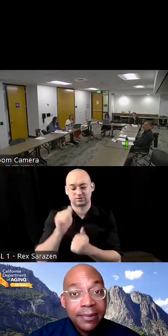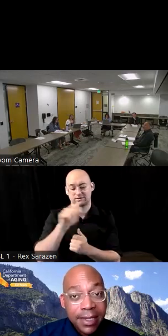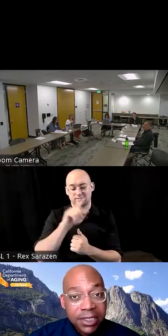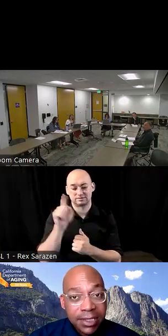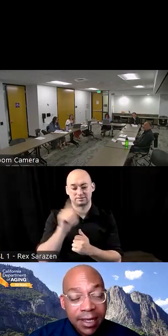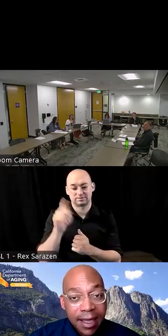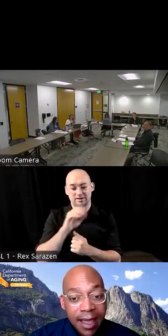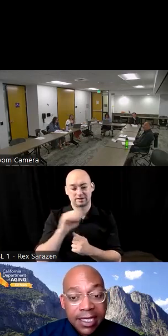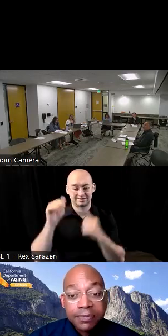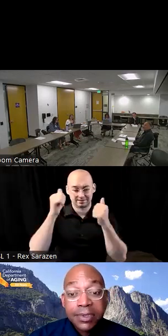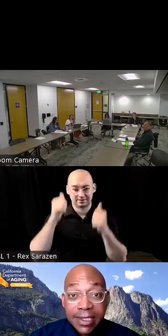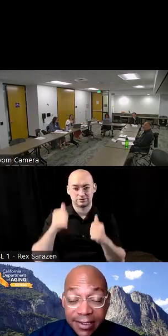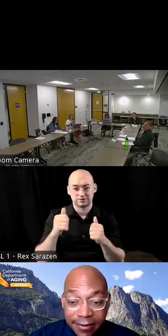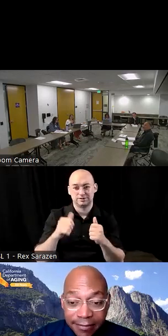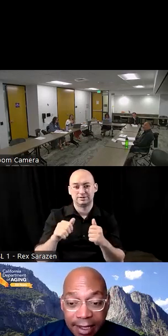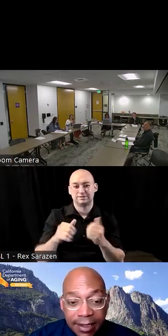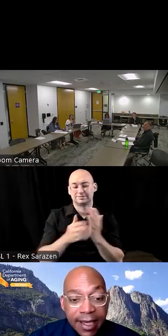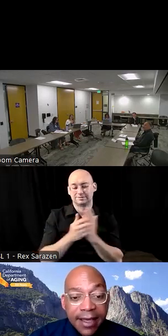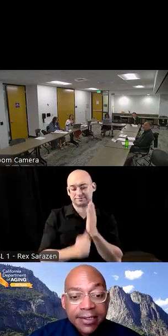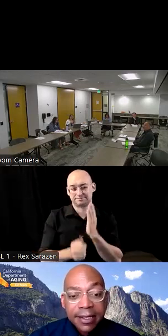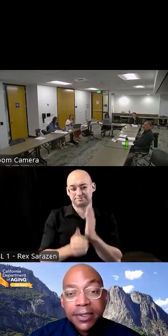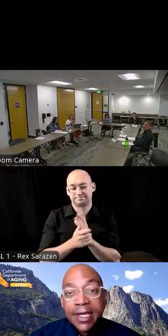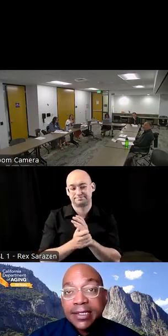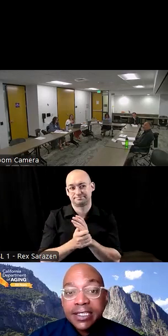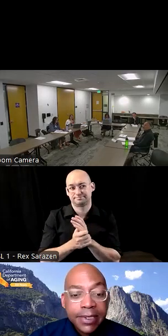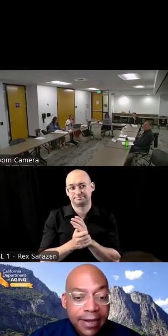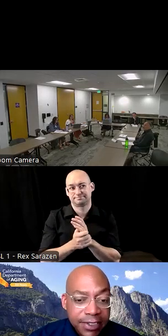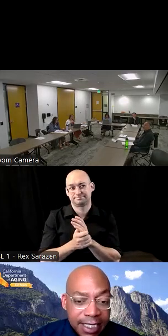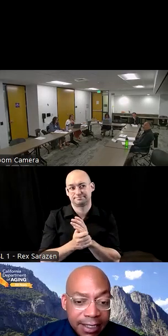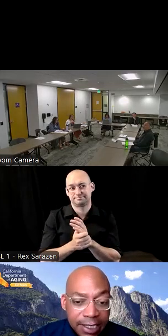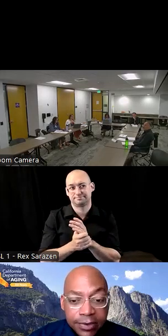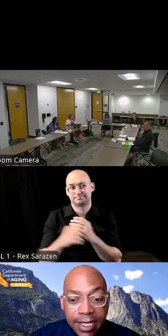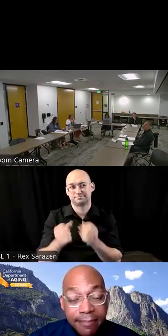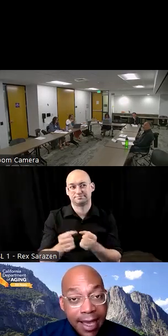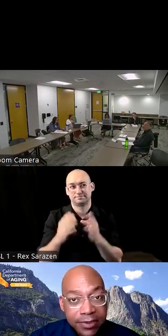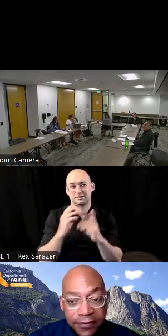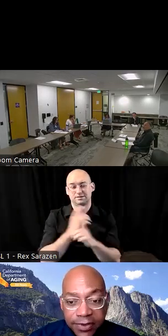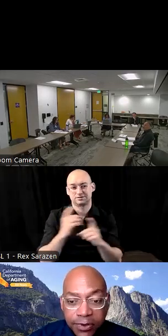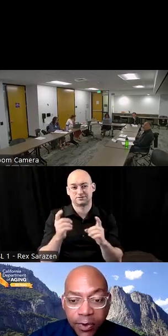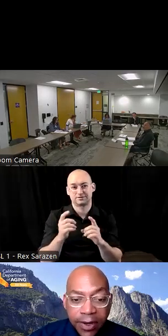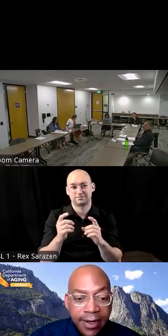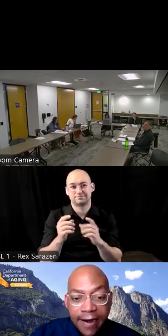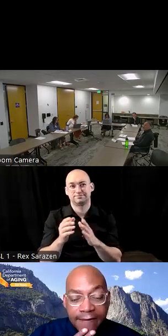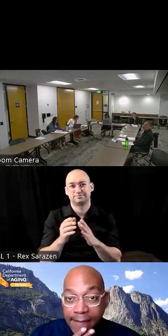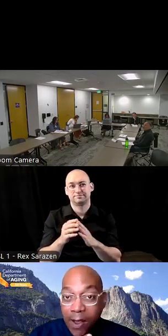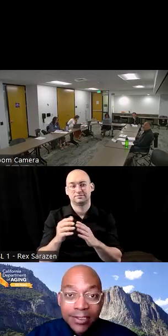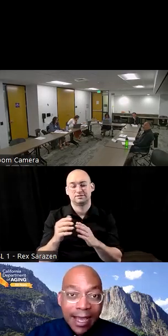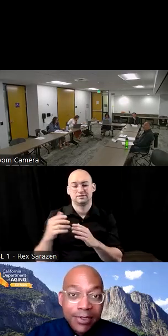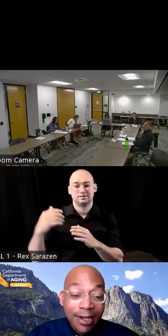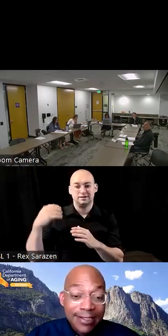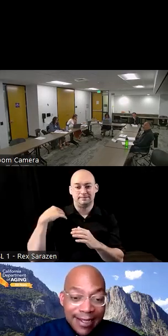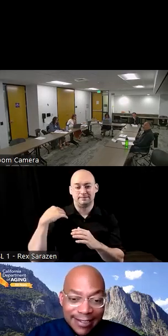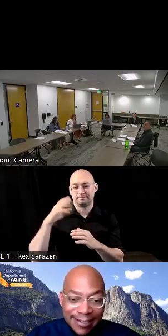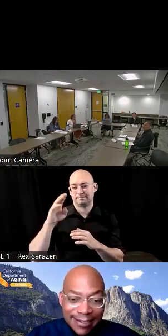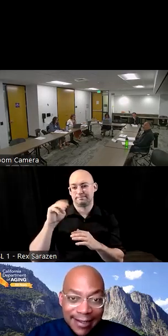and dementia expertise. The CALS Connect multidisciplinary team includes a Master's of Social Work from